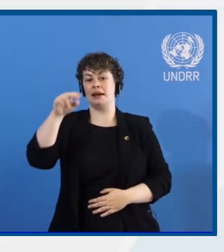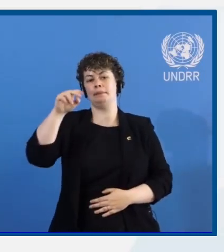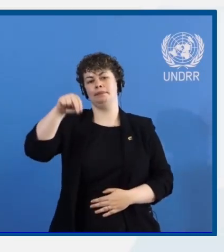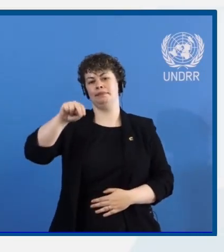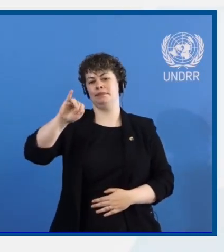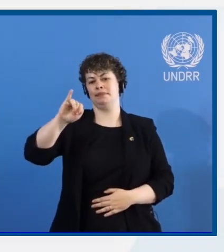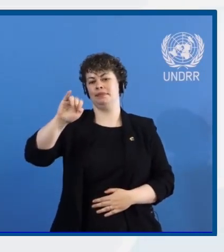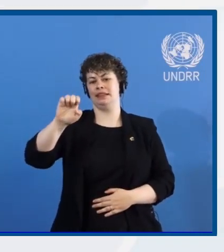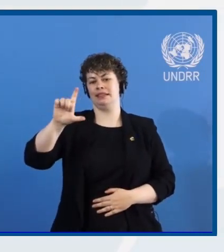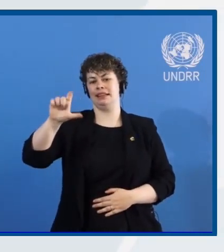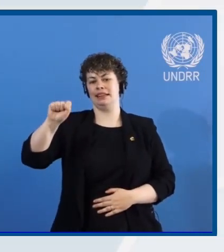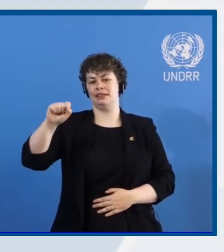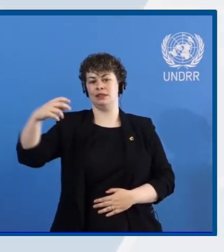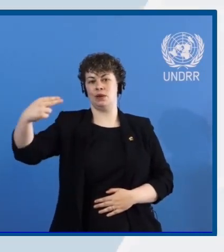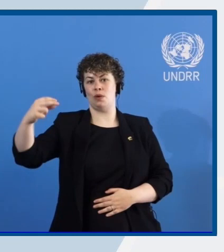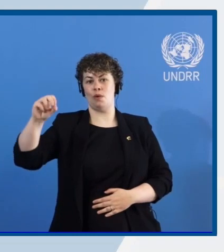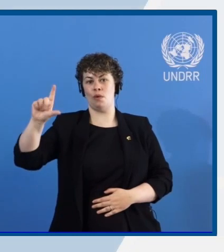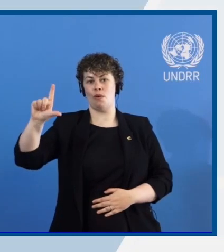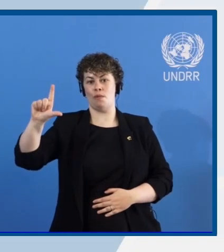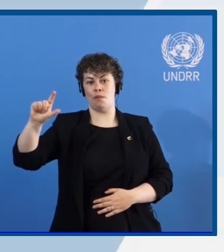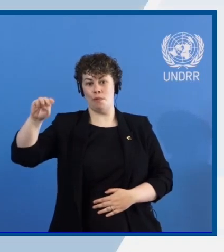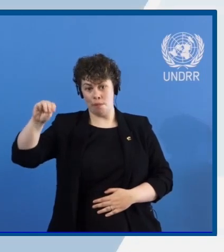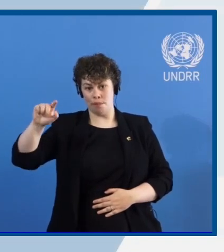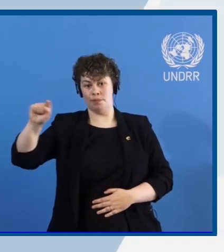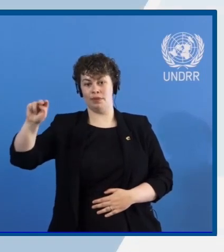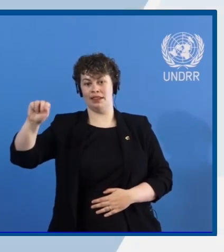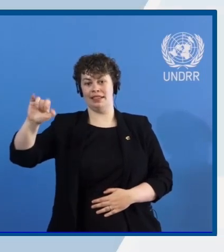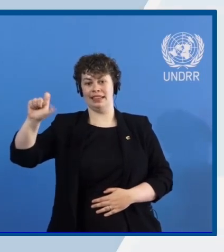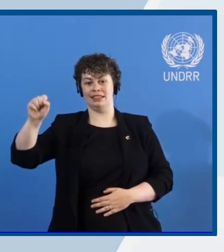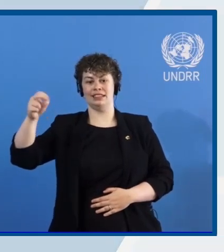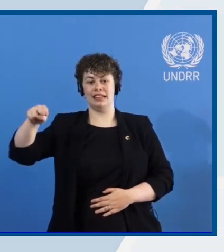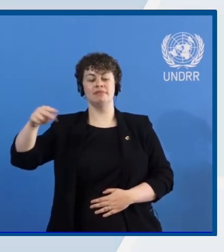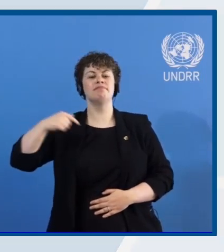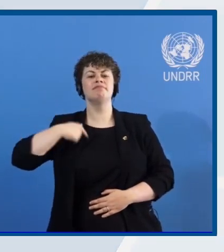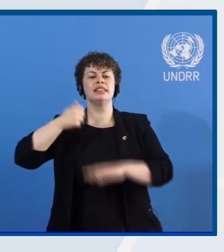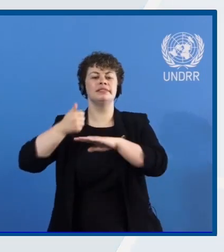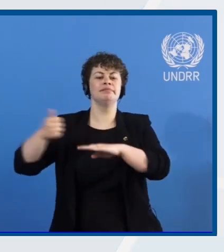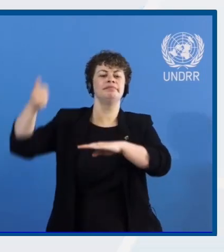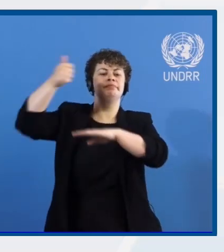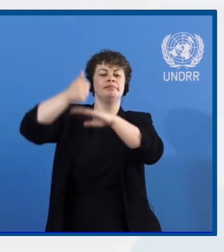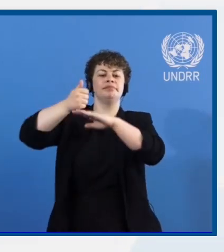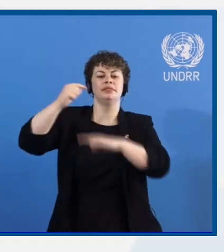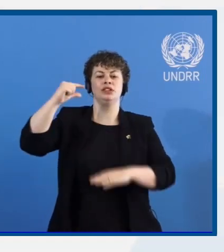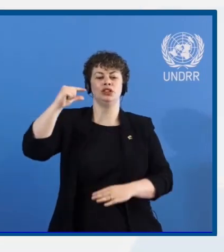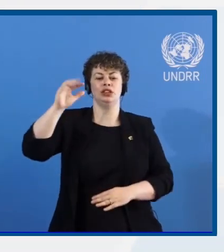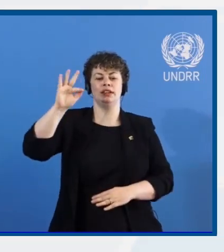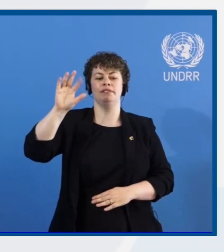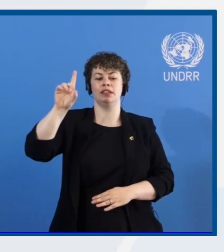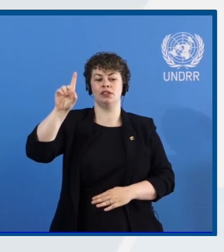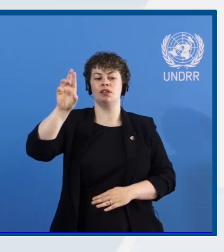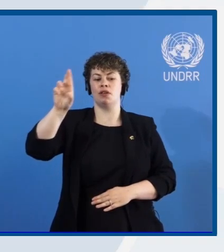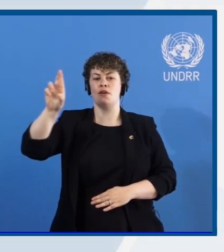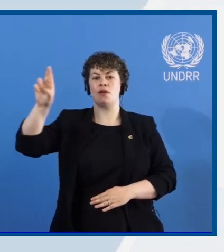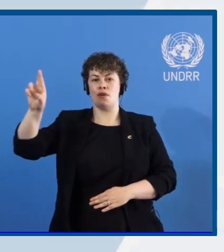Disaster Risk Management at the World Bank Group. I'm also the head of the Global Facility for Disaster Reduction and